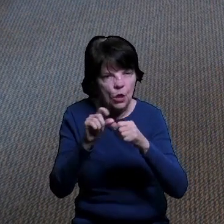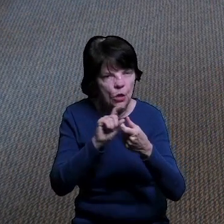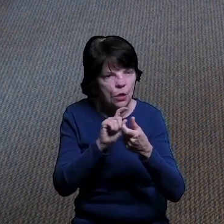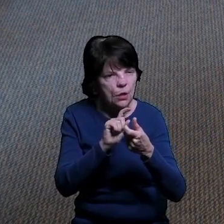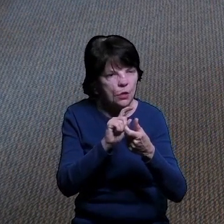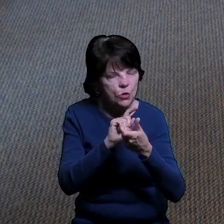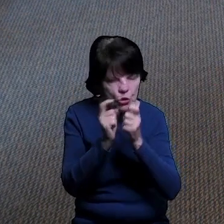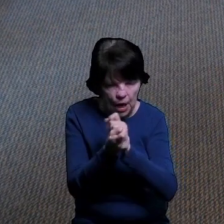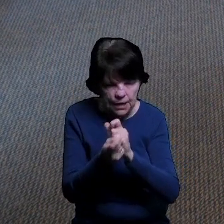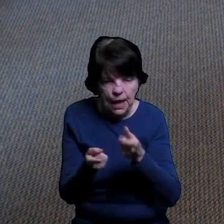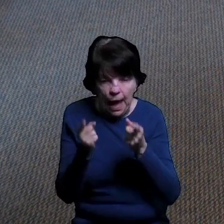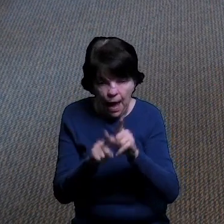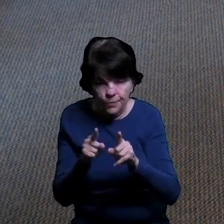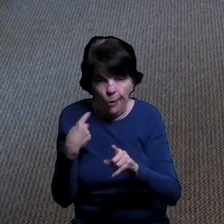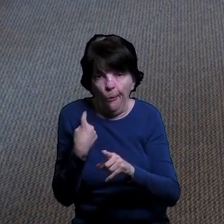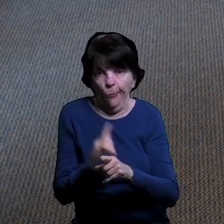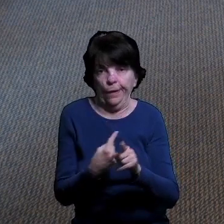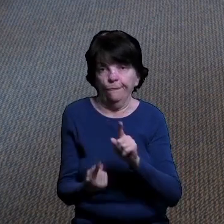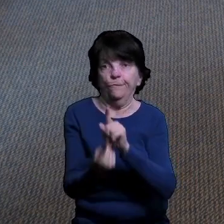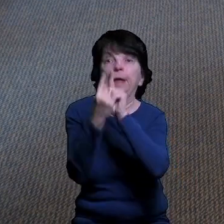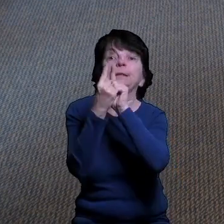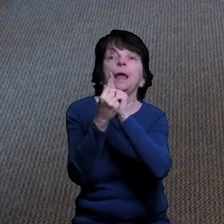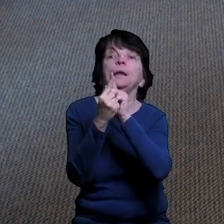want you to stay on the bench.